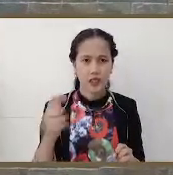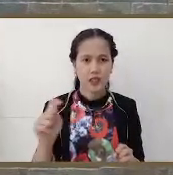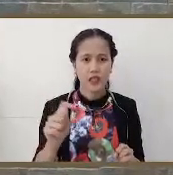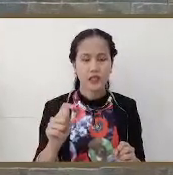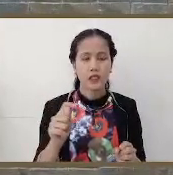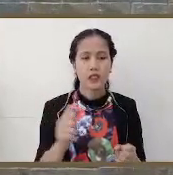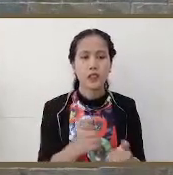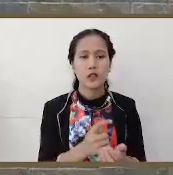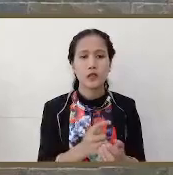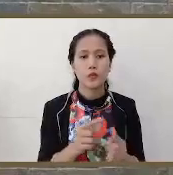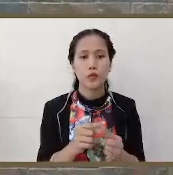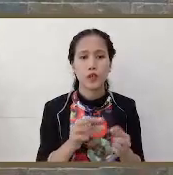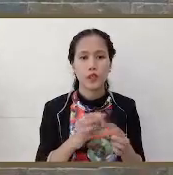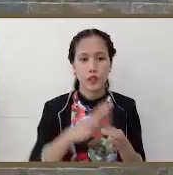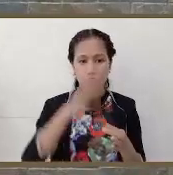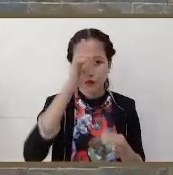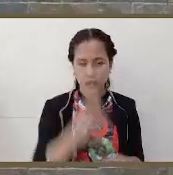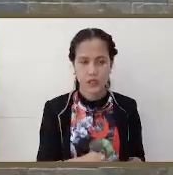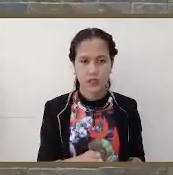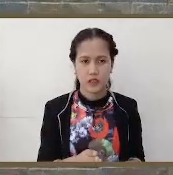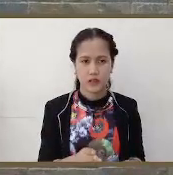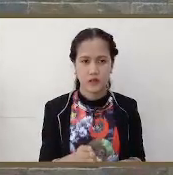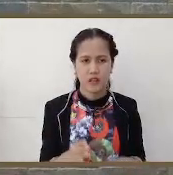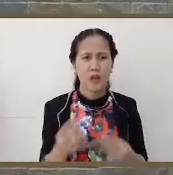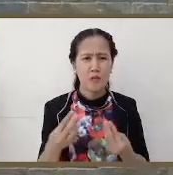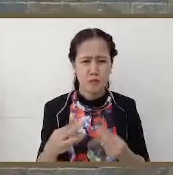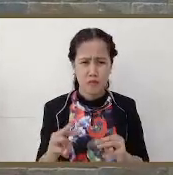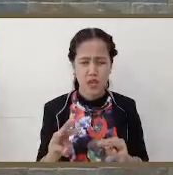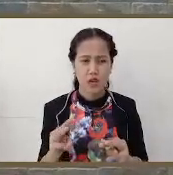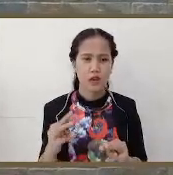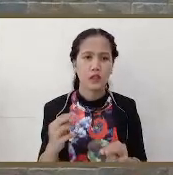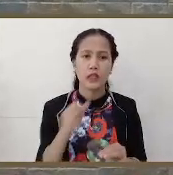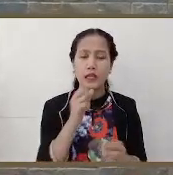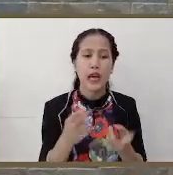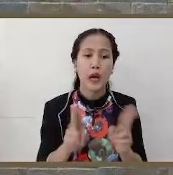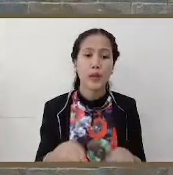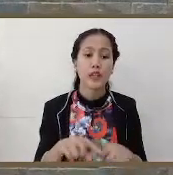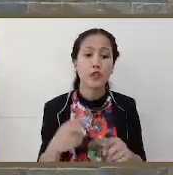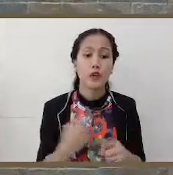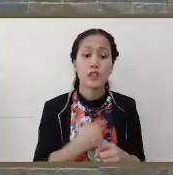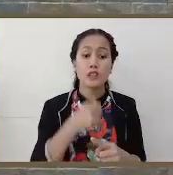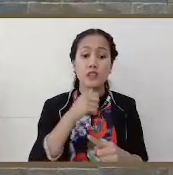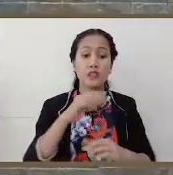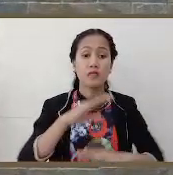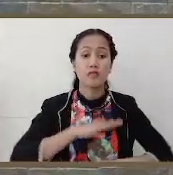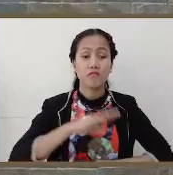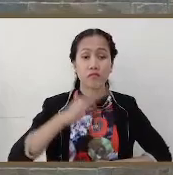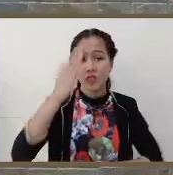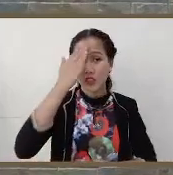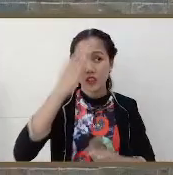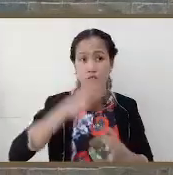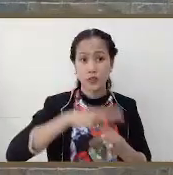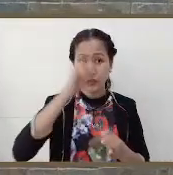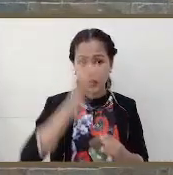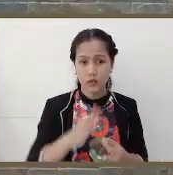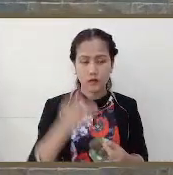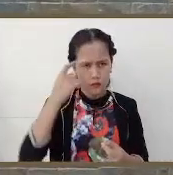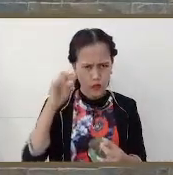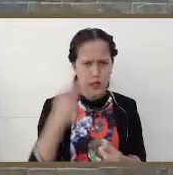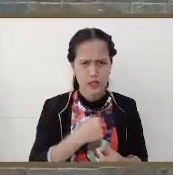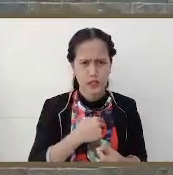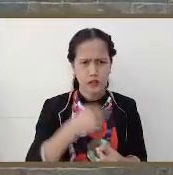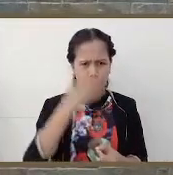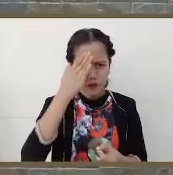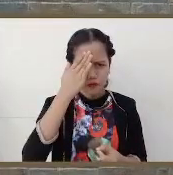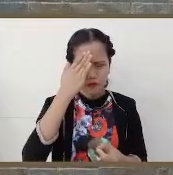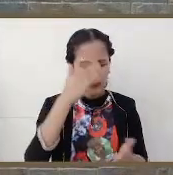pa sa pagkakataon that we lack knowledge of God. Para malaman natin yan, siyasatin natin sarili, baka